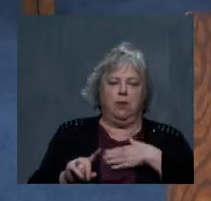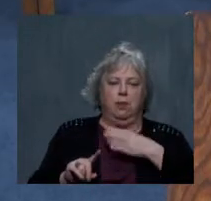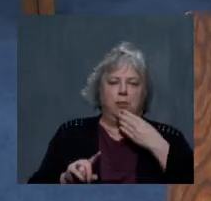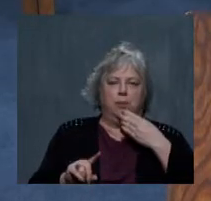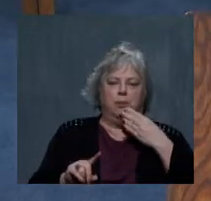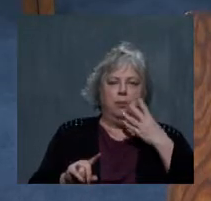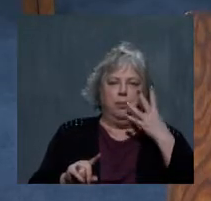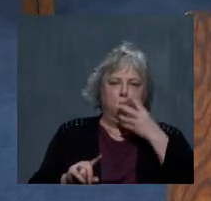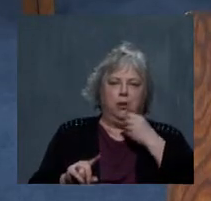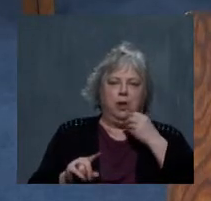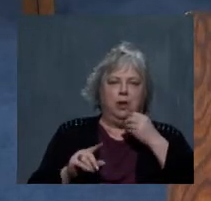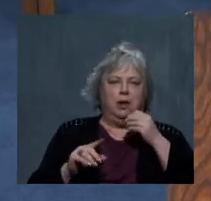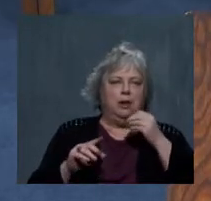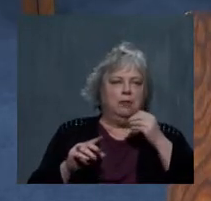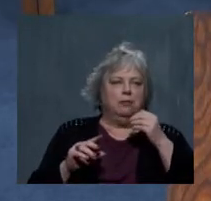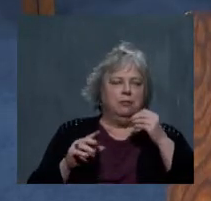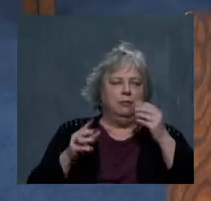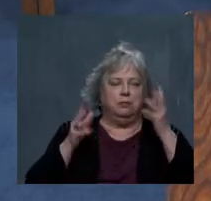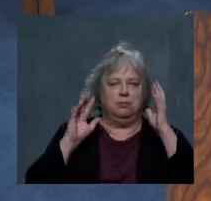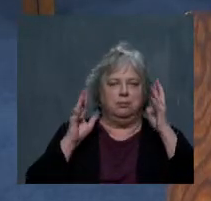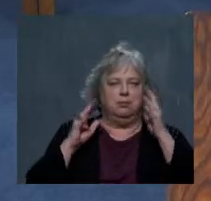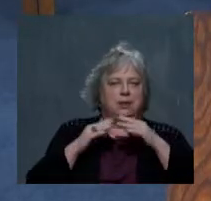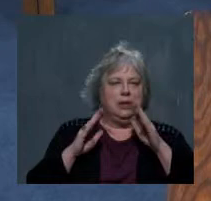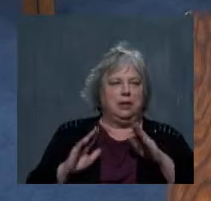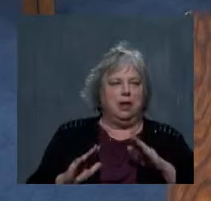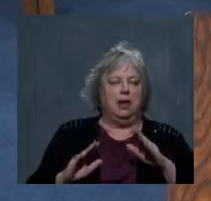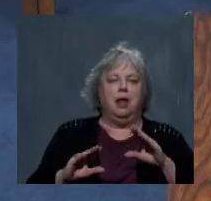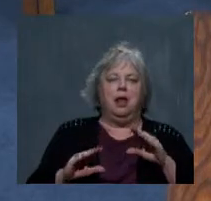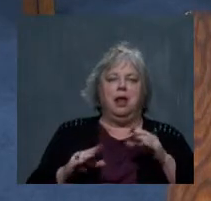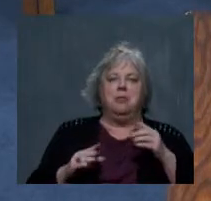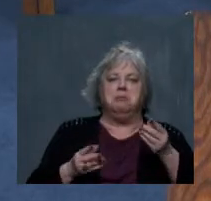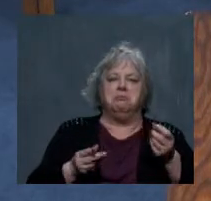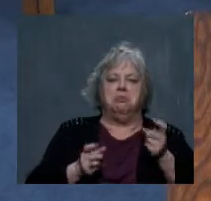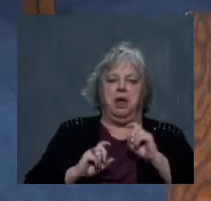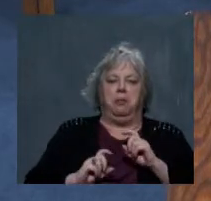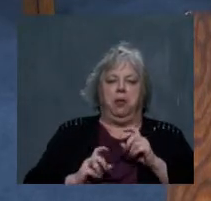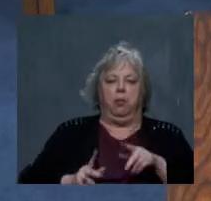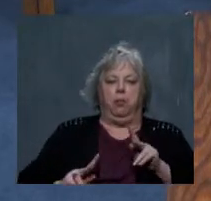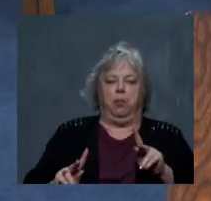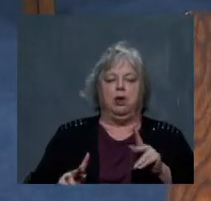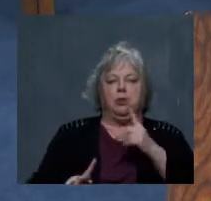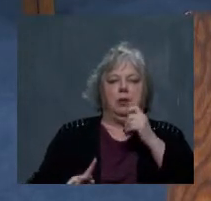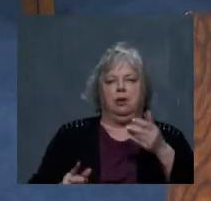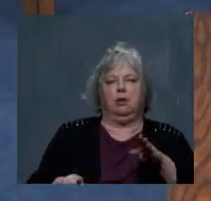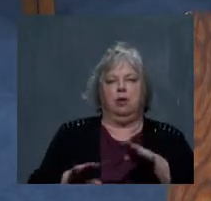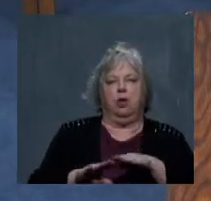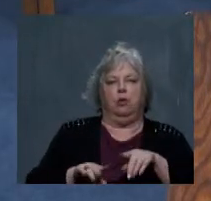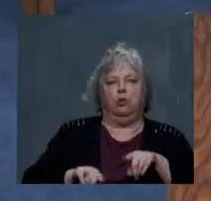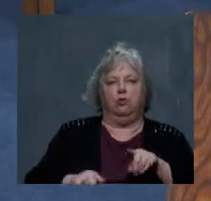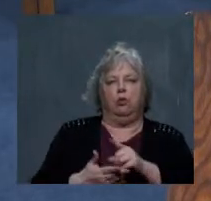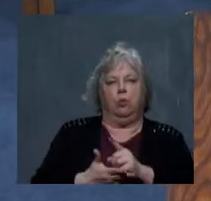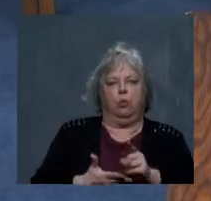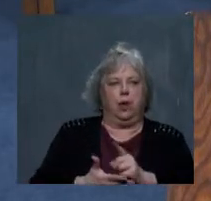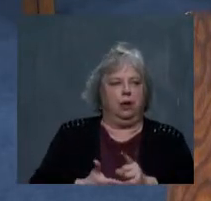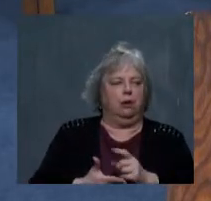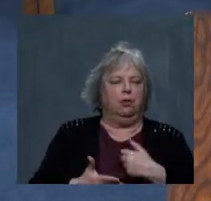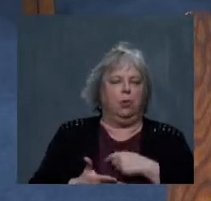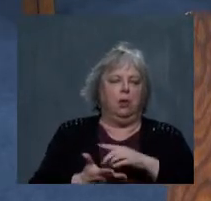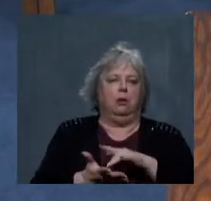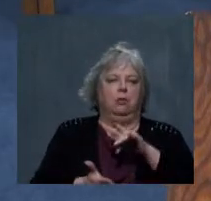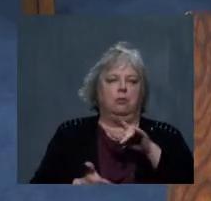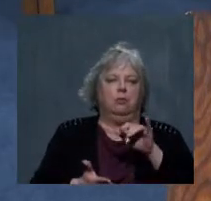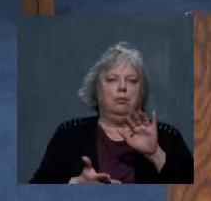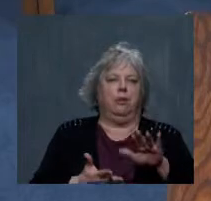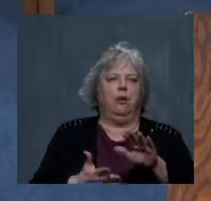salon, that they gave me permission to park over there. They're not open through the week, so we can utilize that